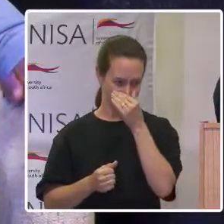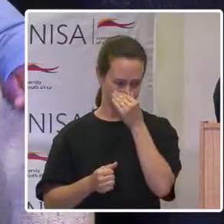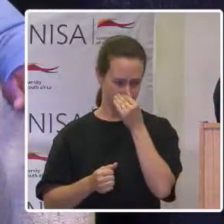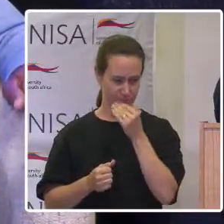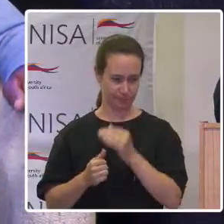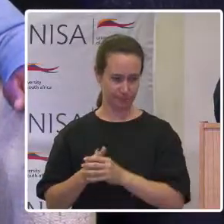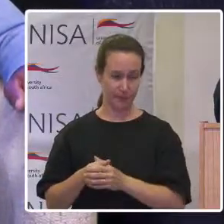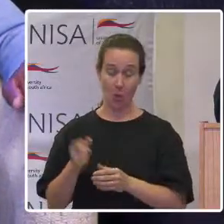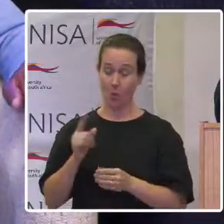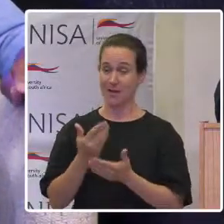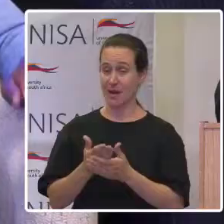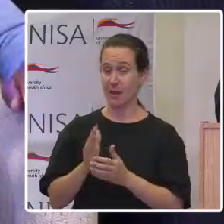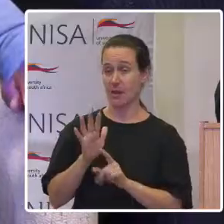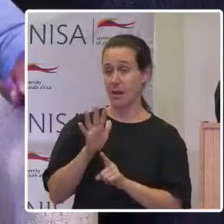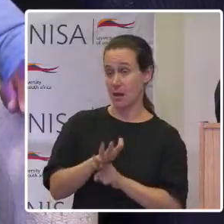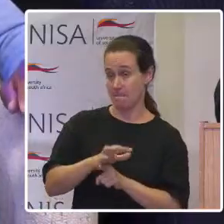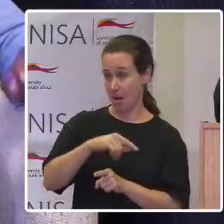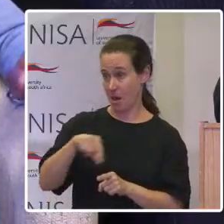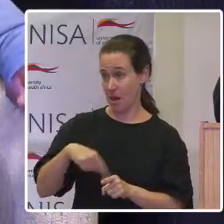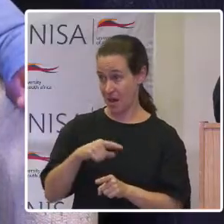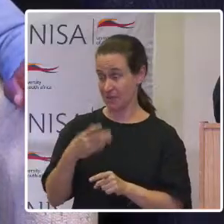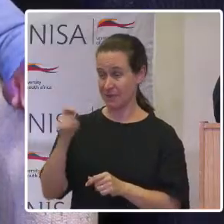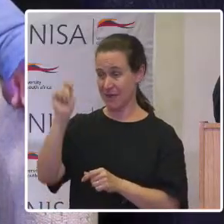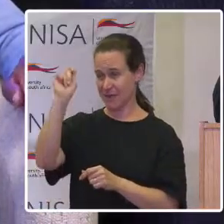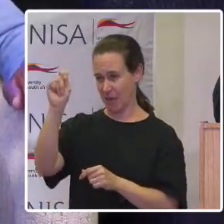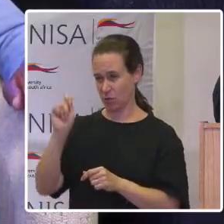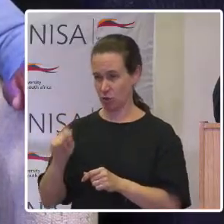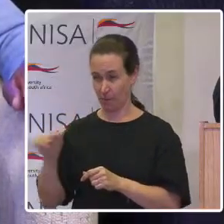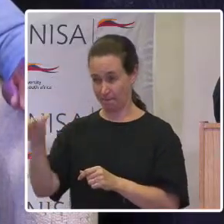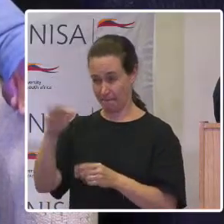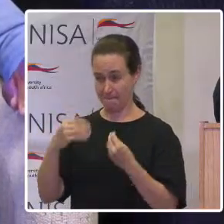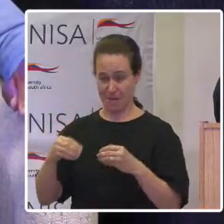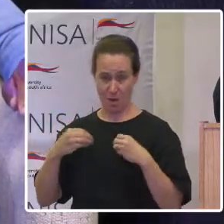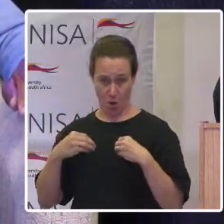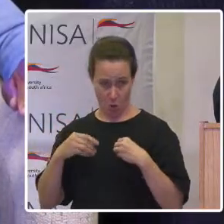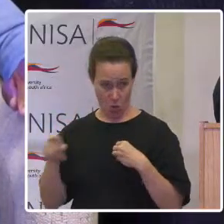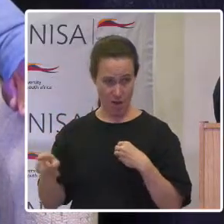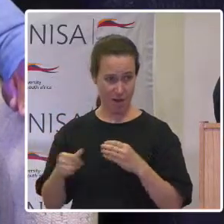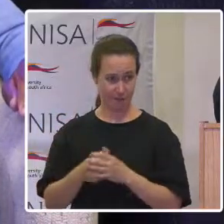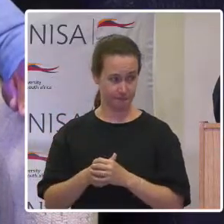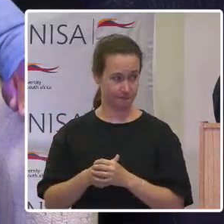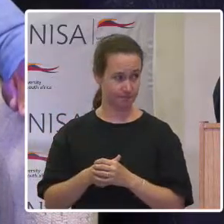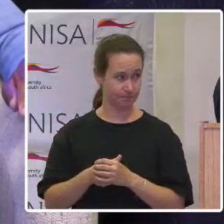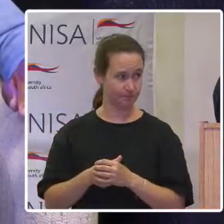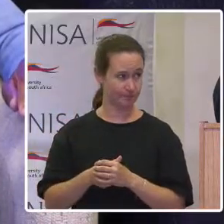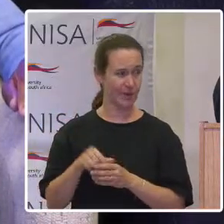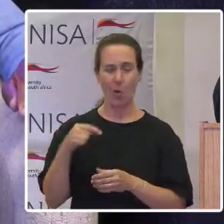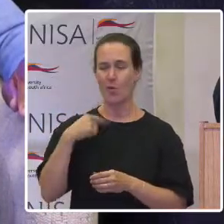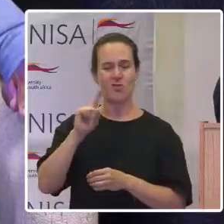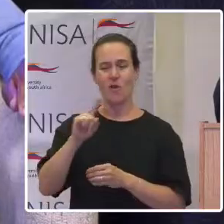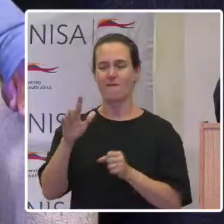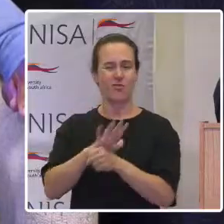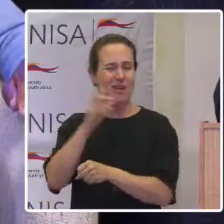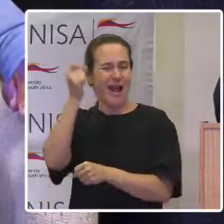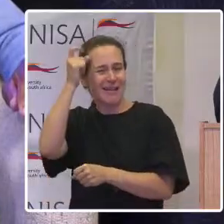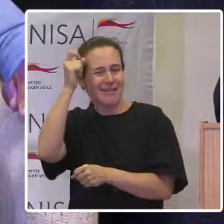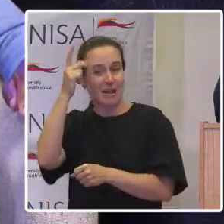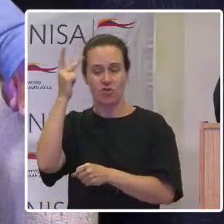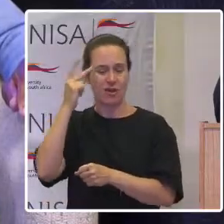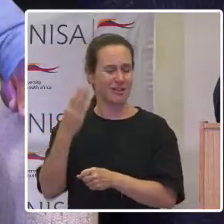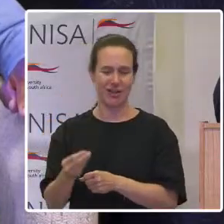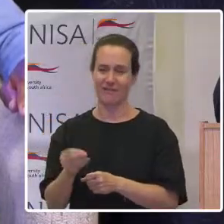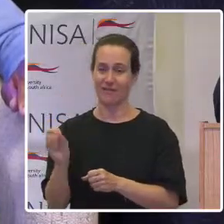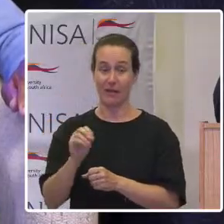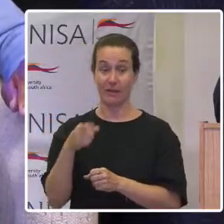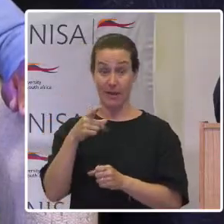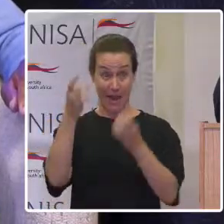also affect us as township entrepreneurs, it's mainly ignorance. The information